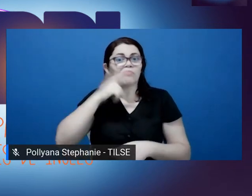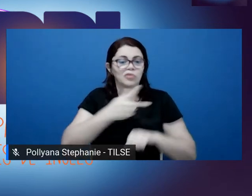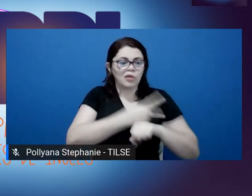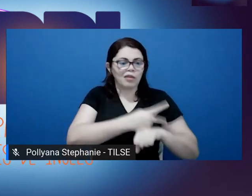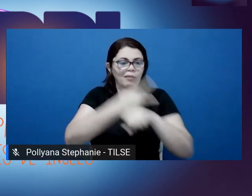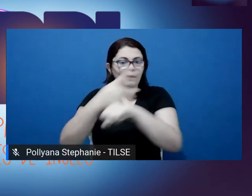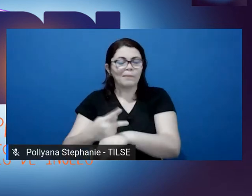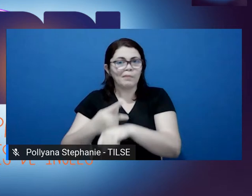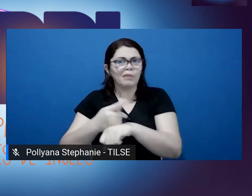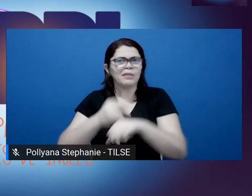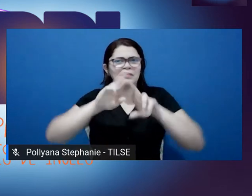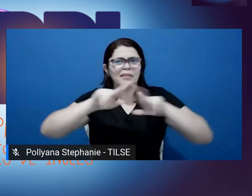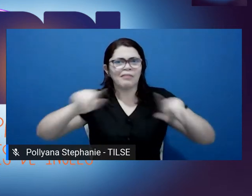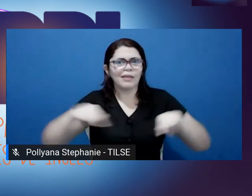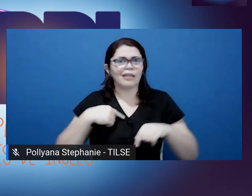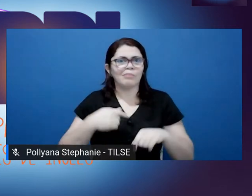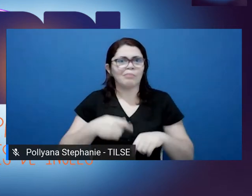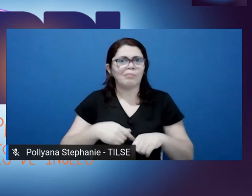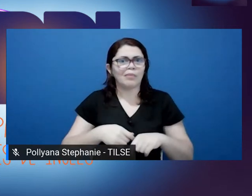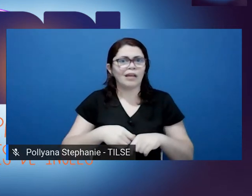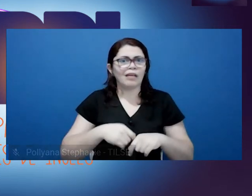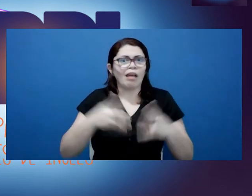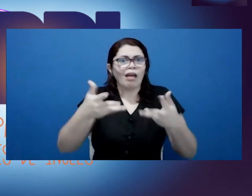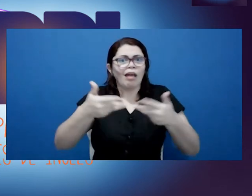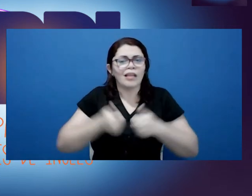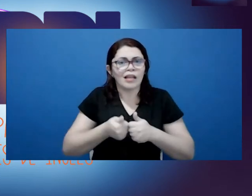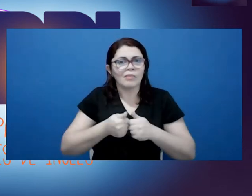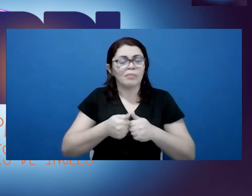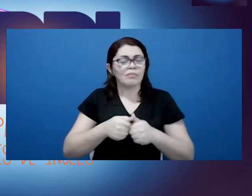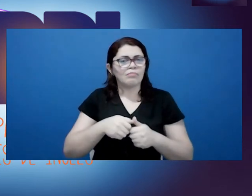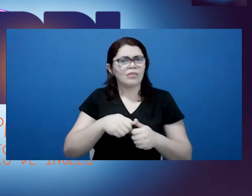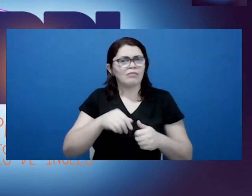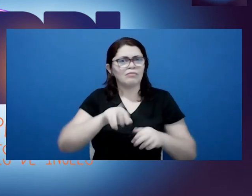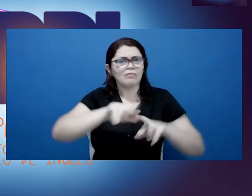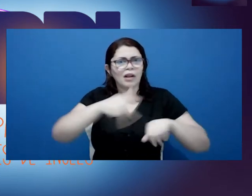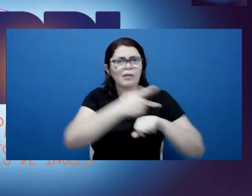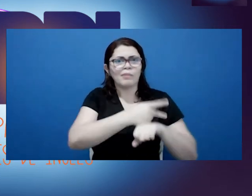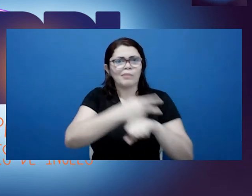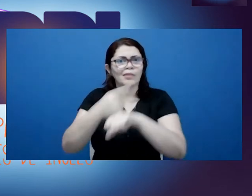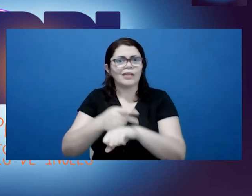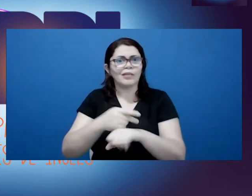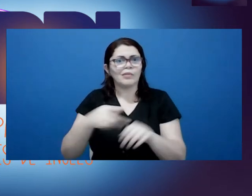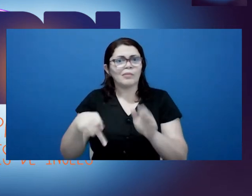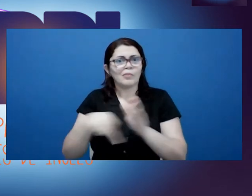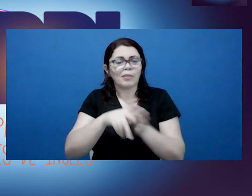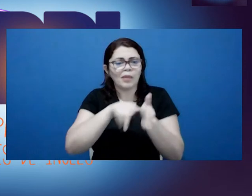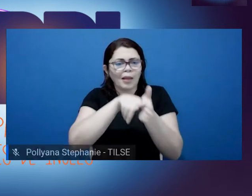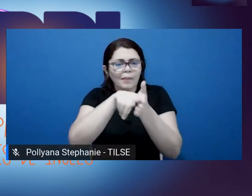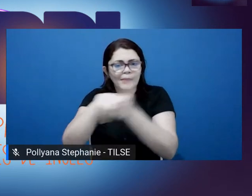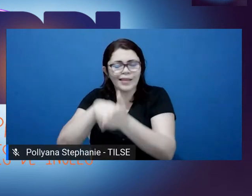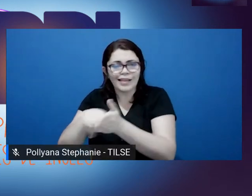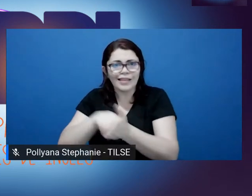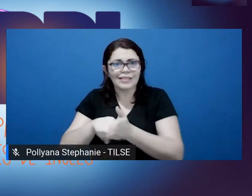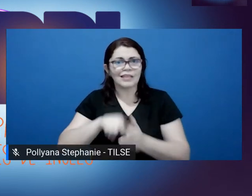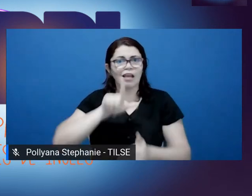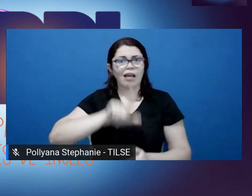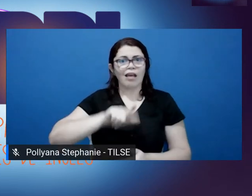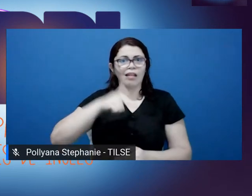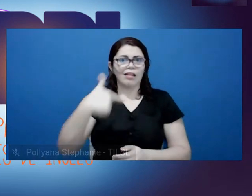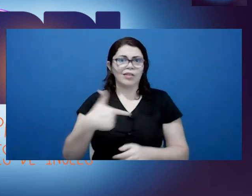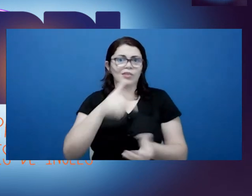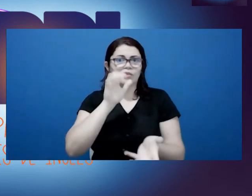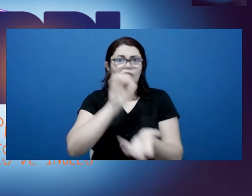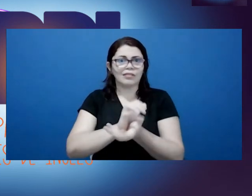the recipient of the Mid-Career Award by the Second Language Research Special Interest Group and the